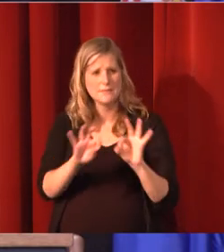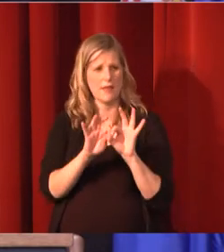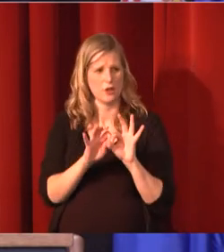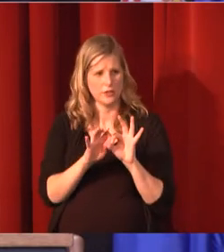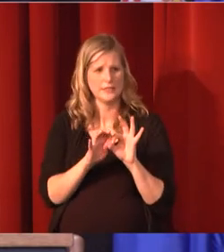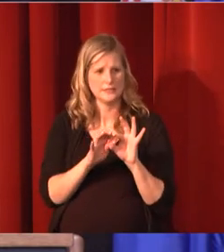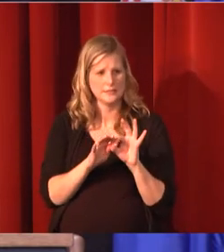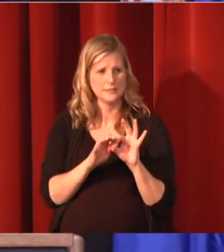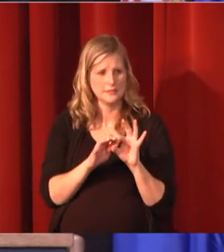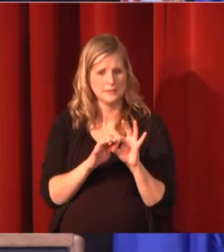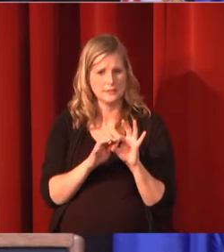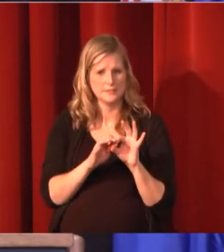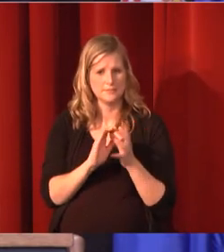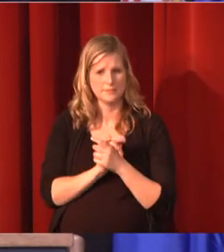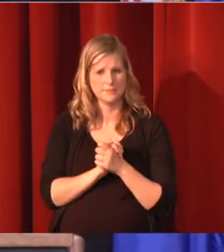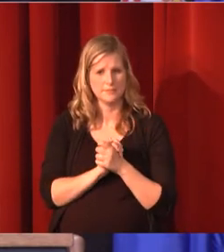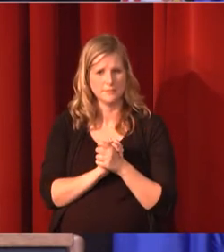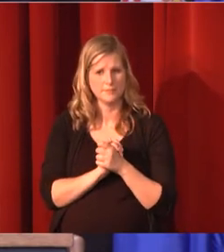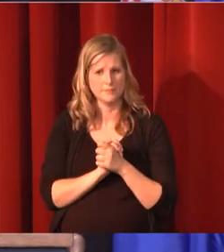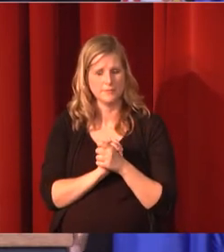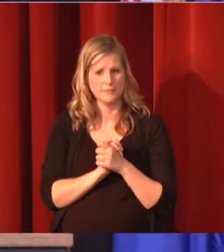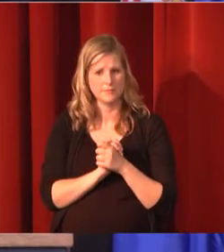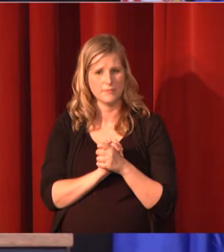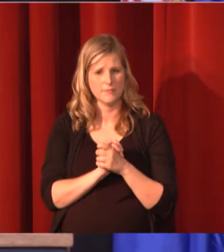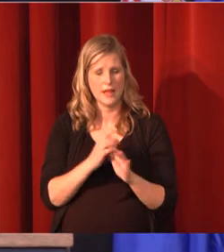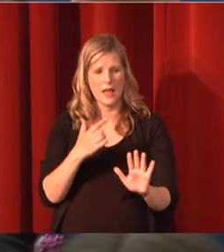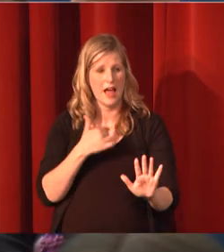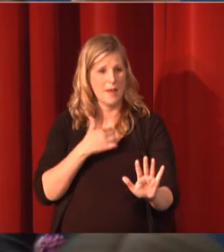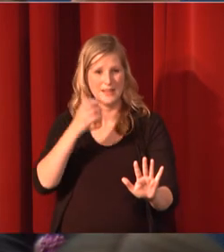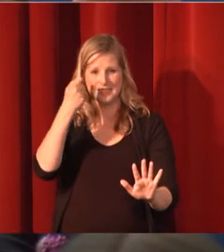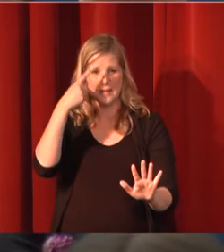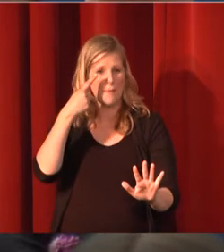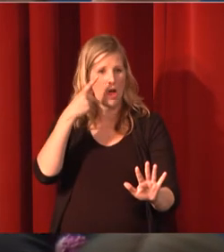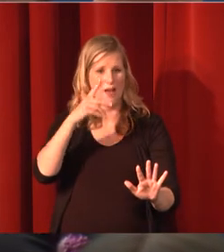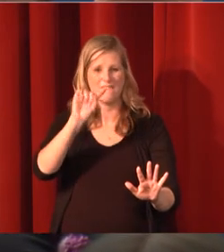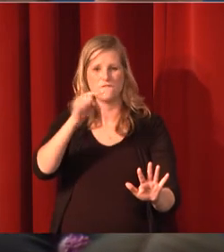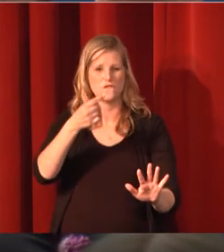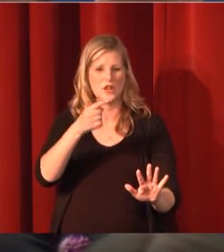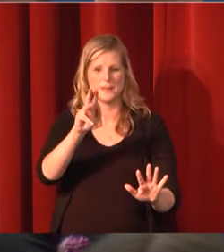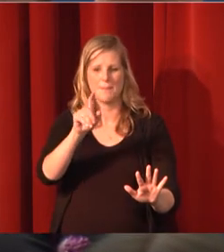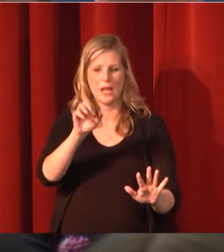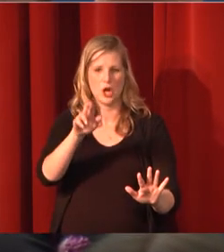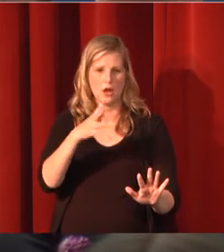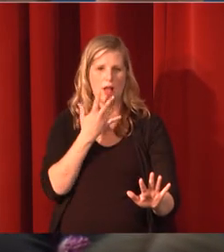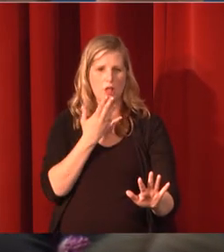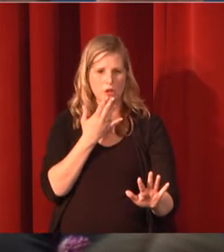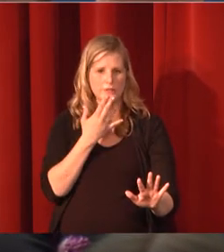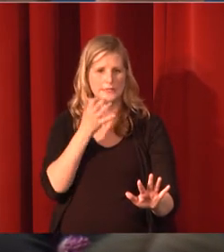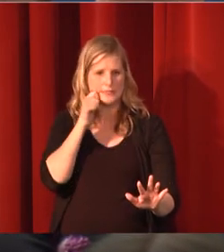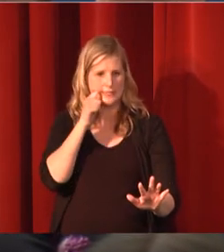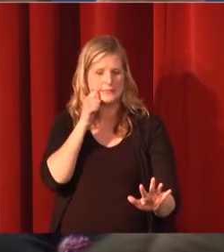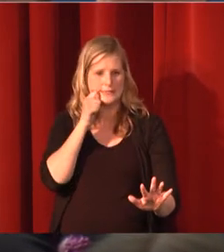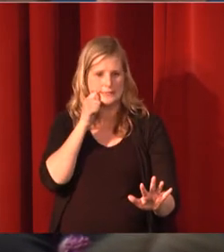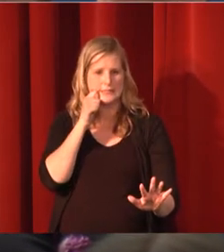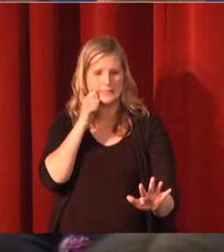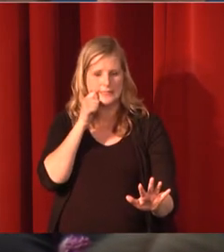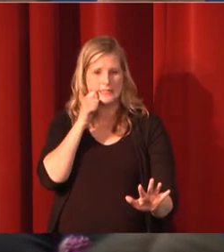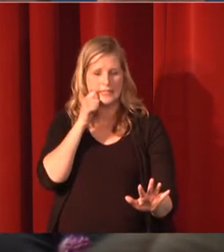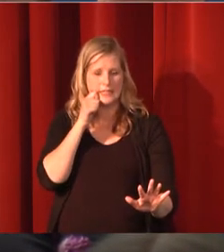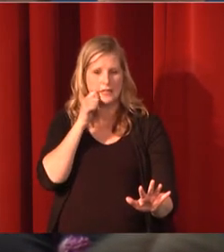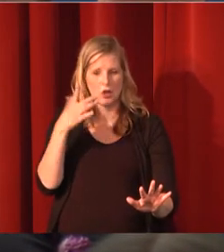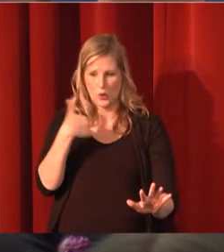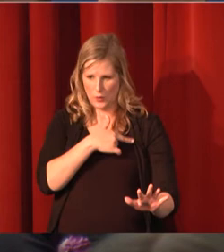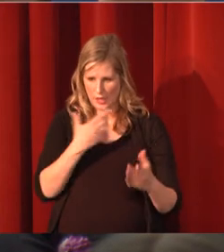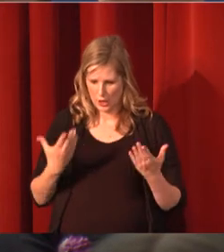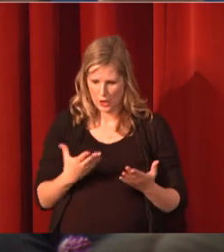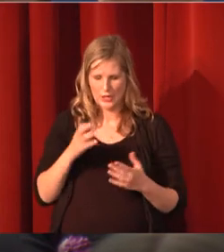you know I'm st. Paul's first mayor of color and we in